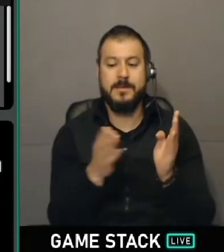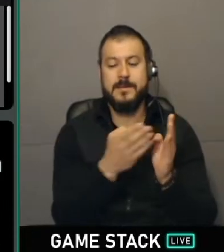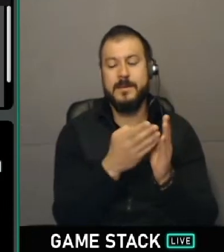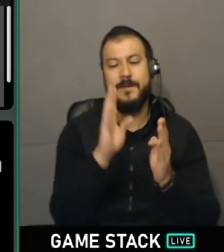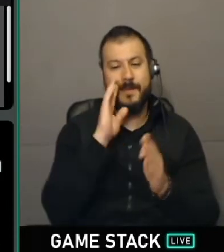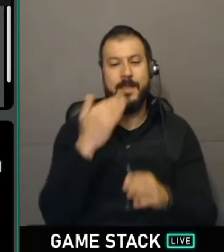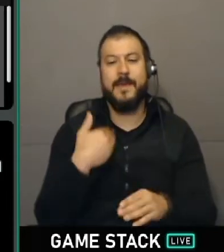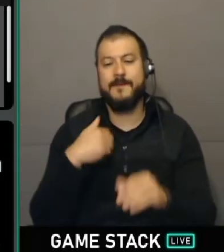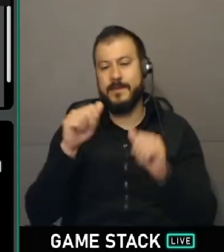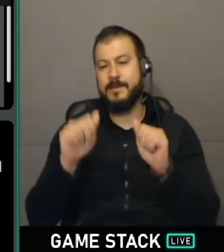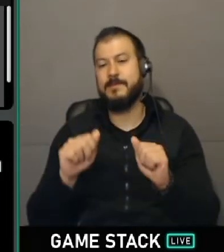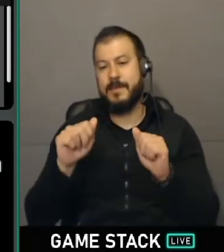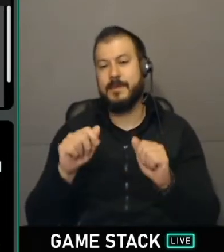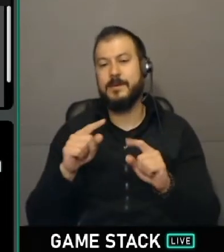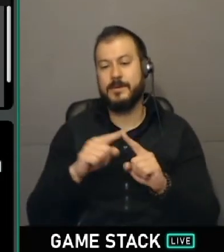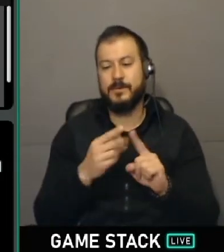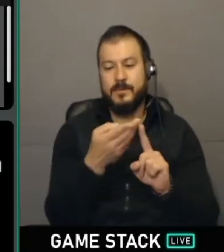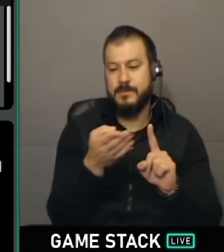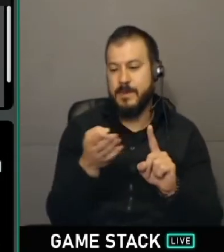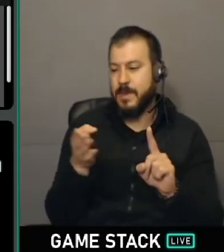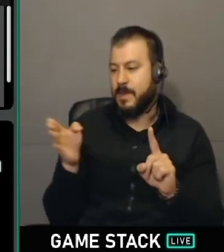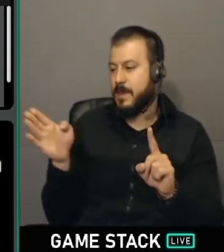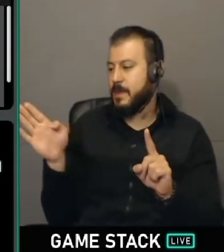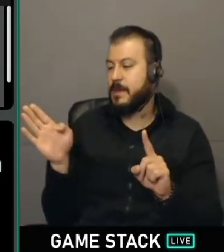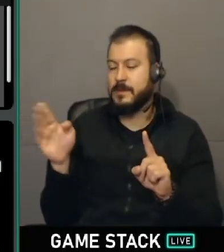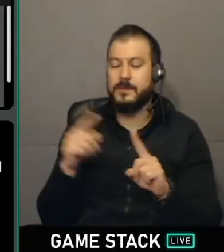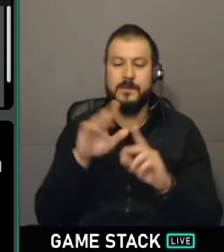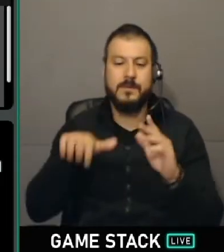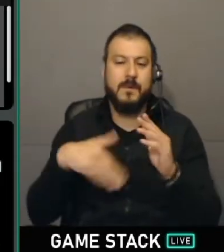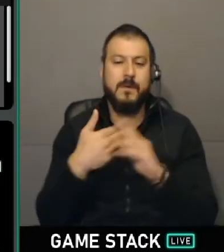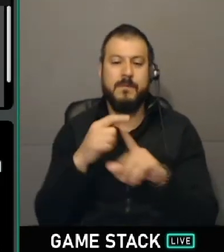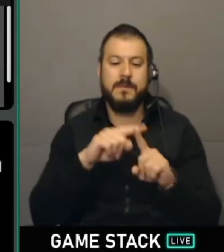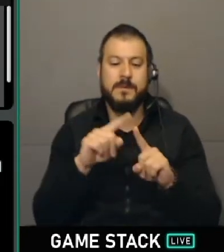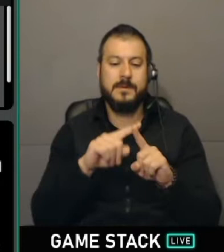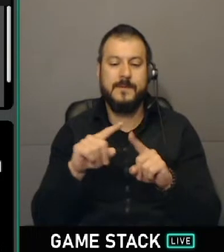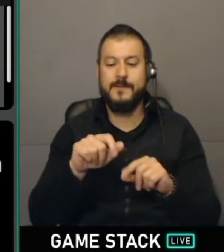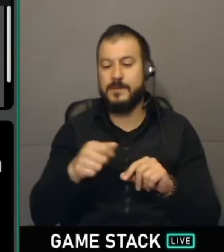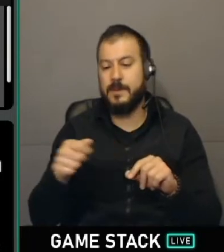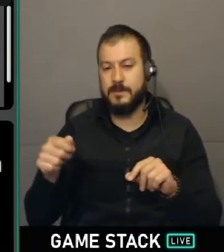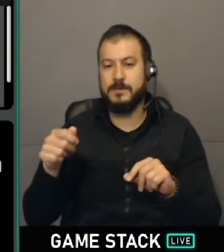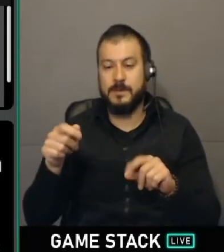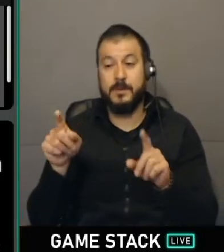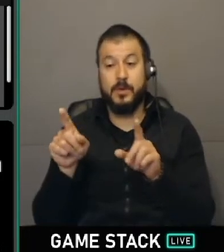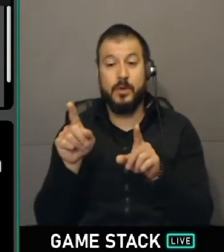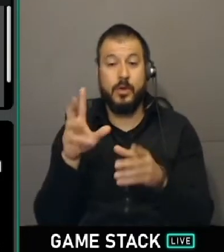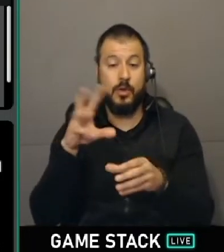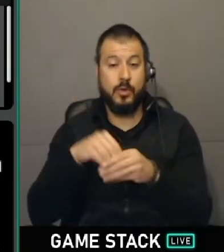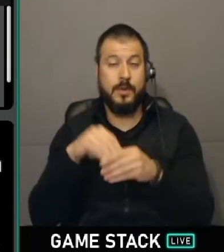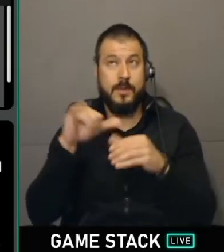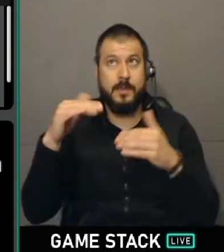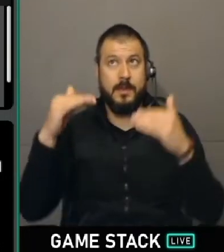to pan to all of those channels, including the height channels.